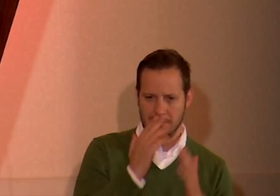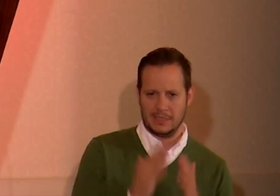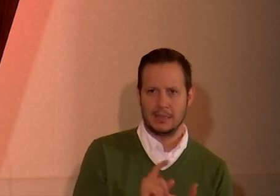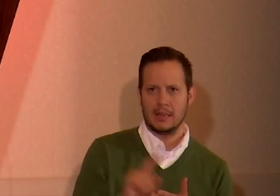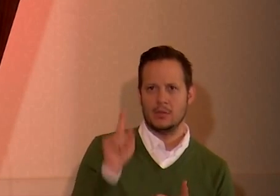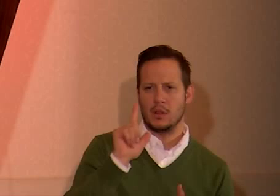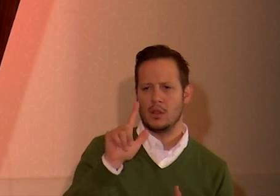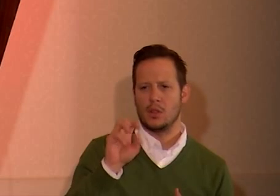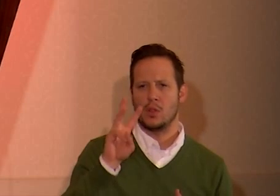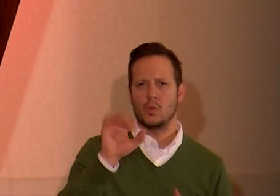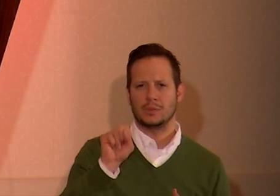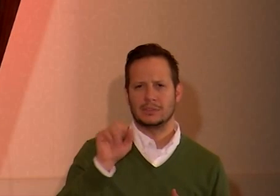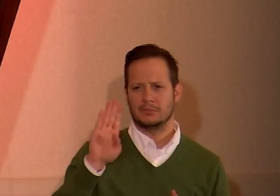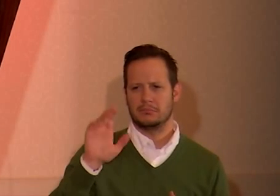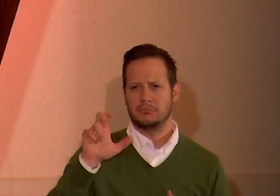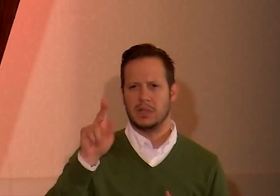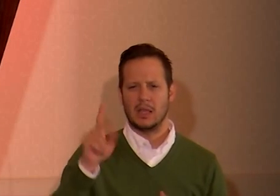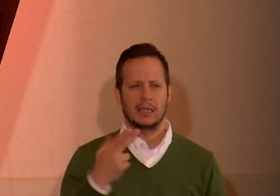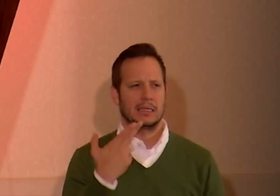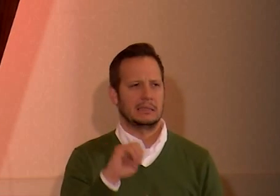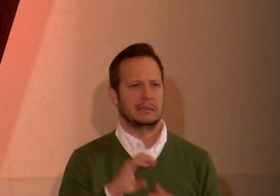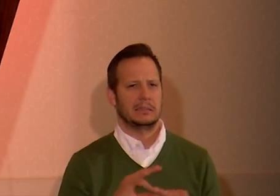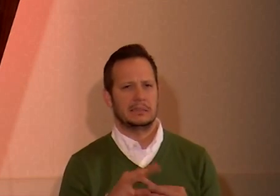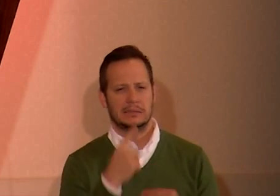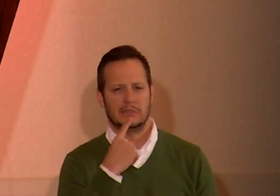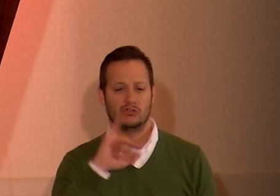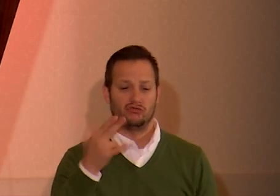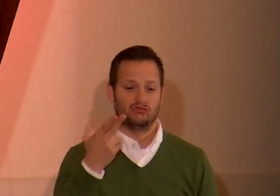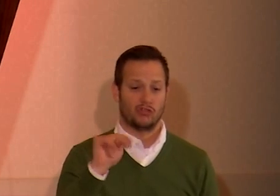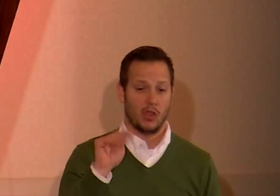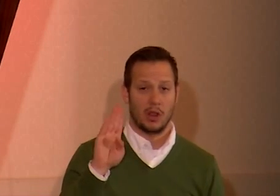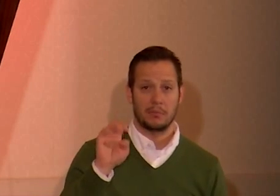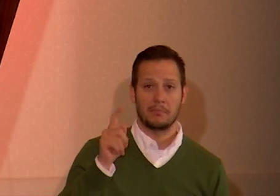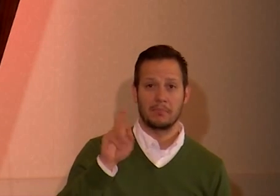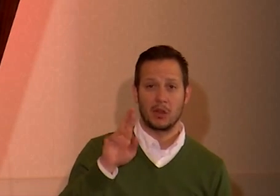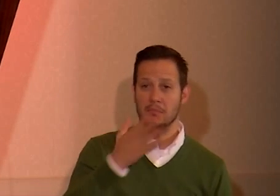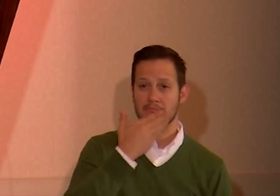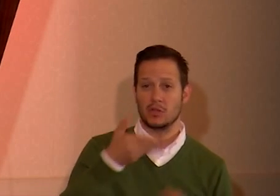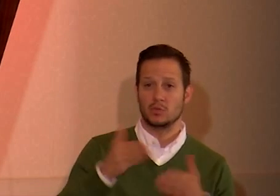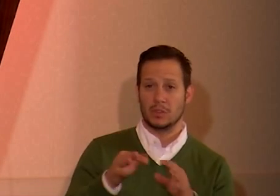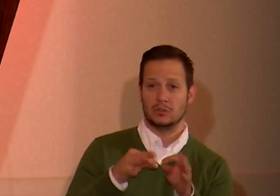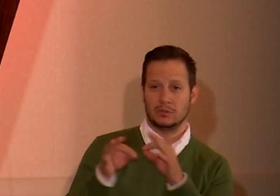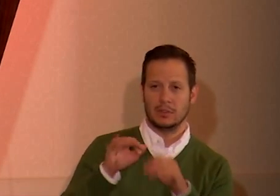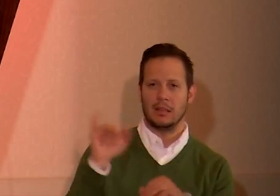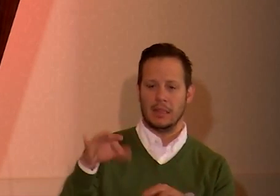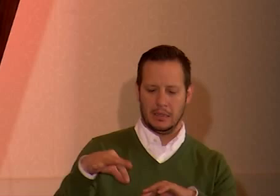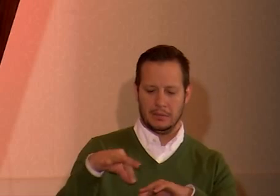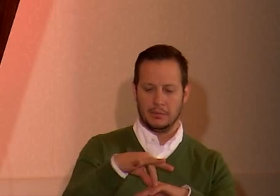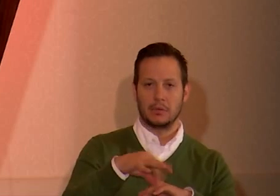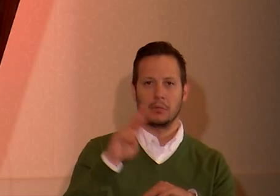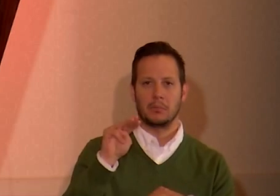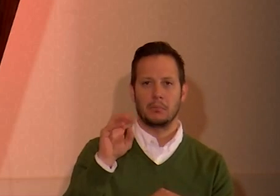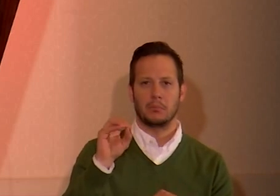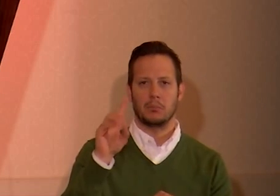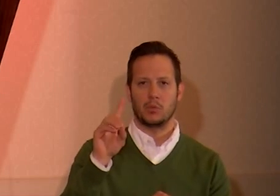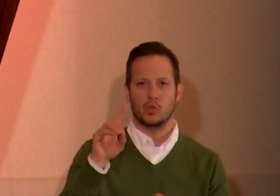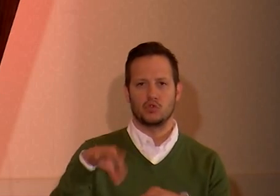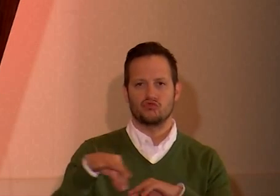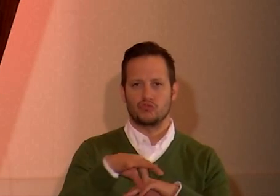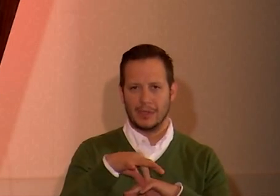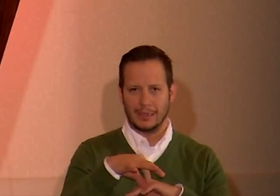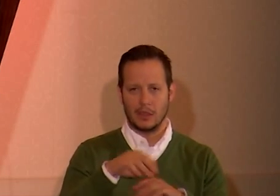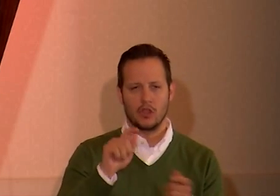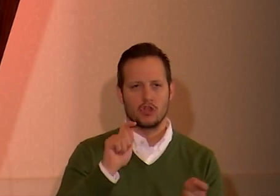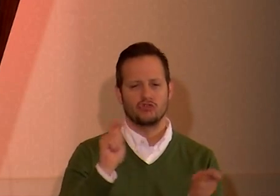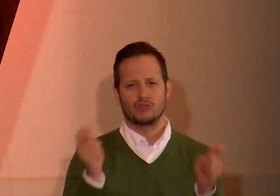and he said John Boehner is best described as a mood ring transformed by a